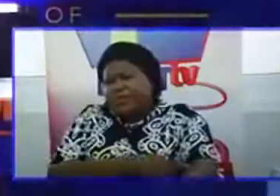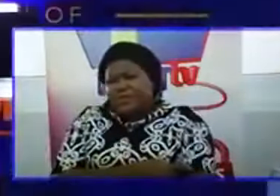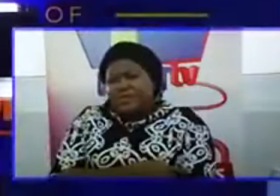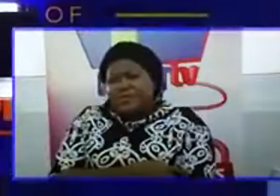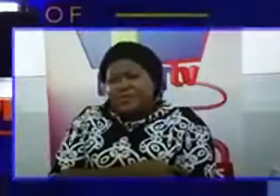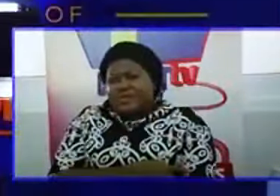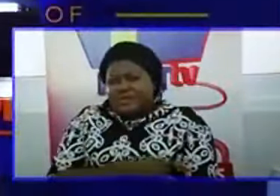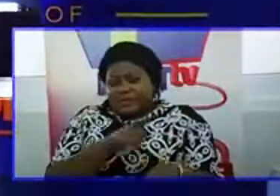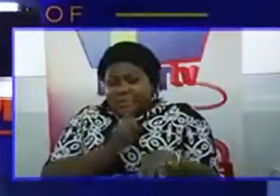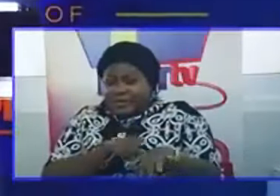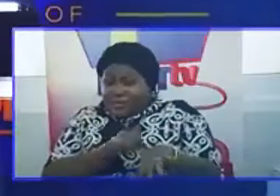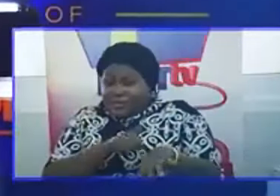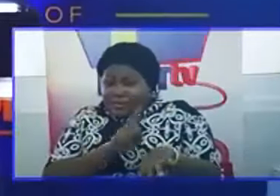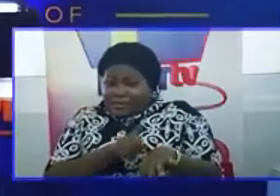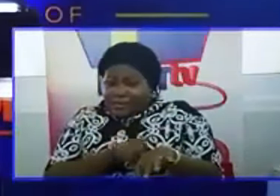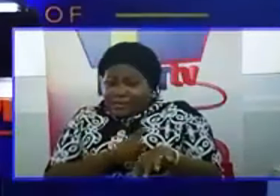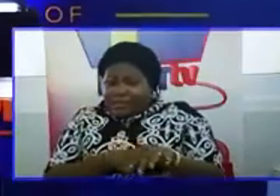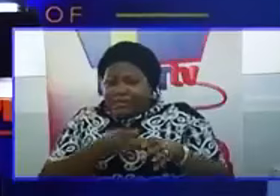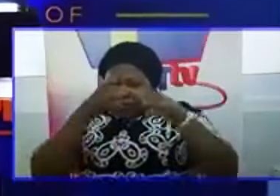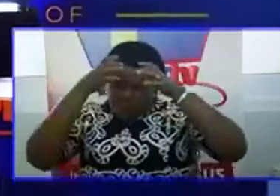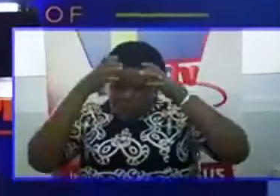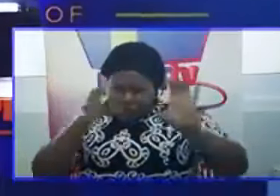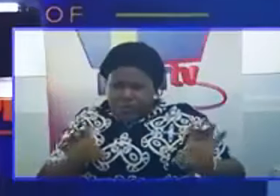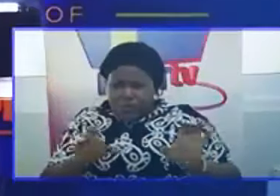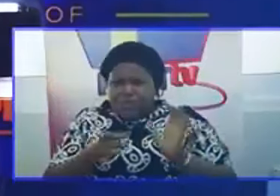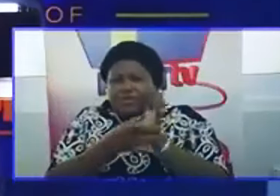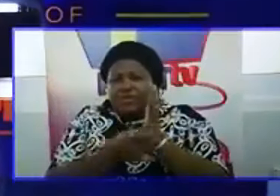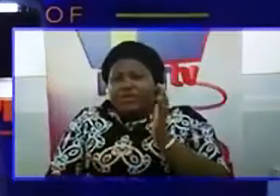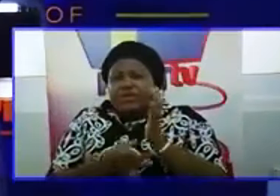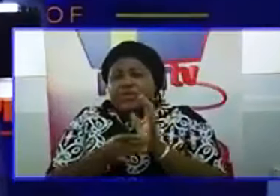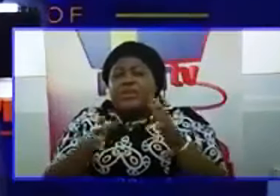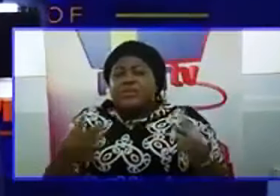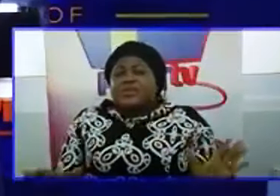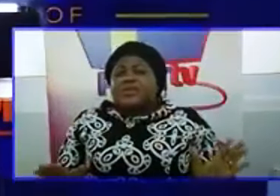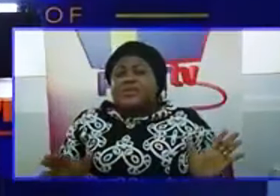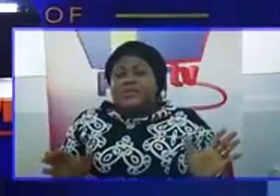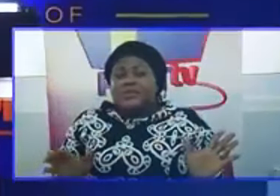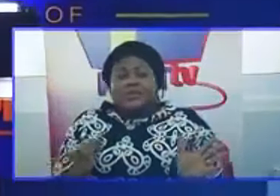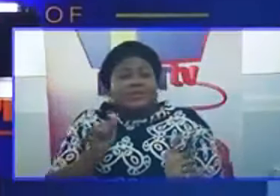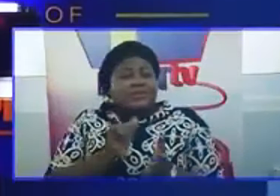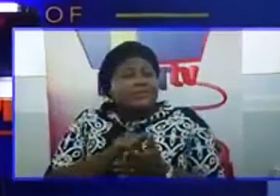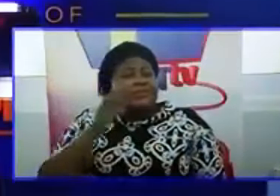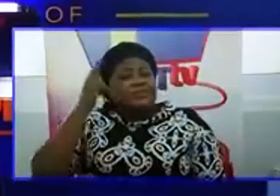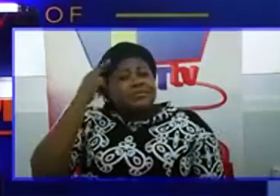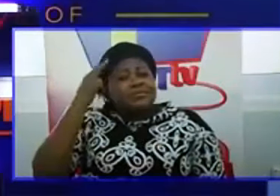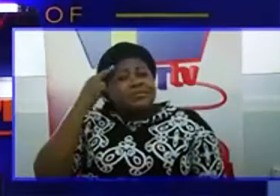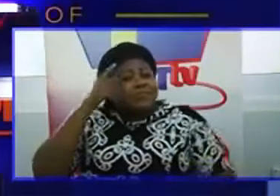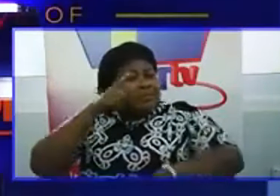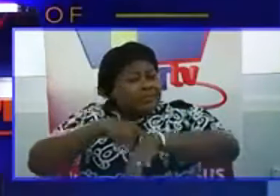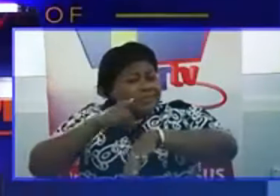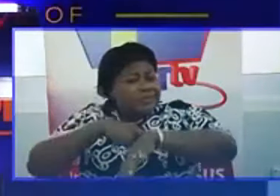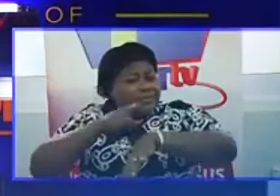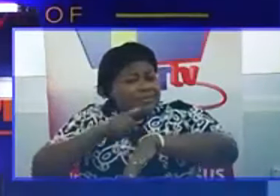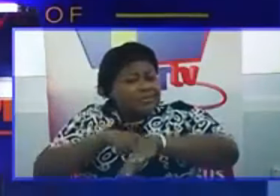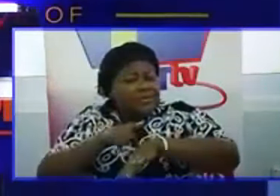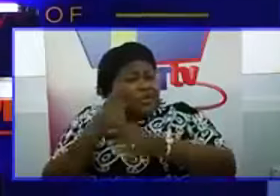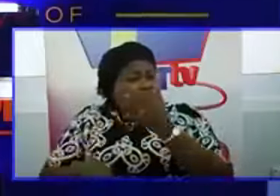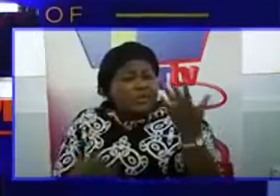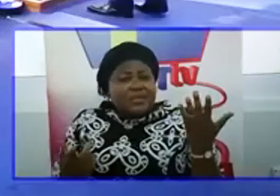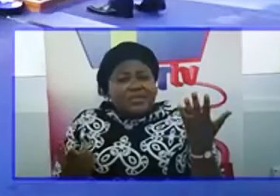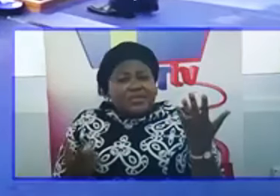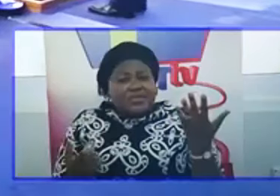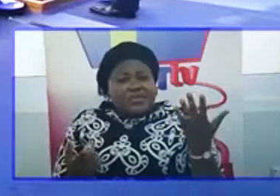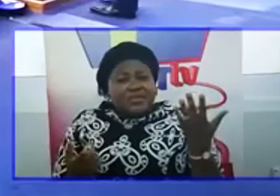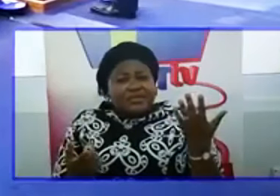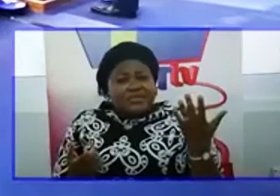caused the oil to run out. That was the difference. What is time? Time